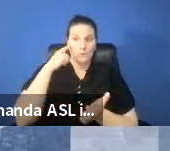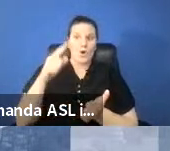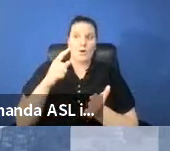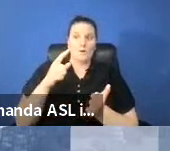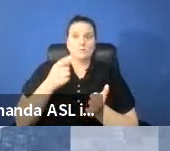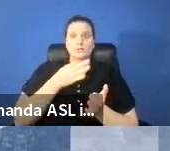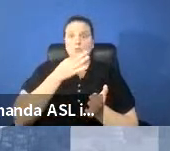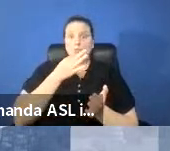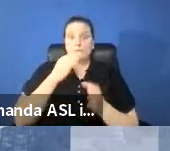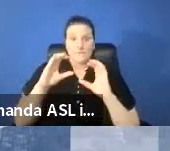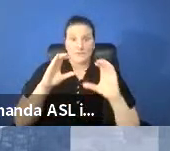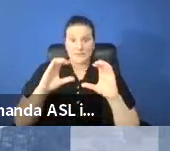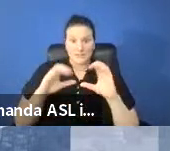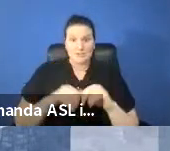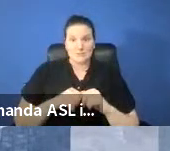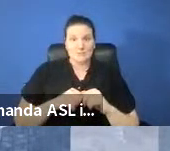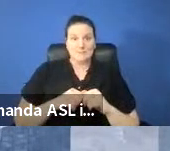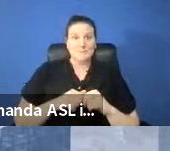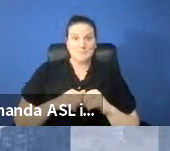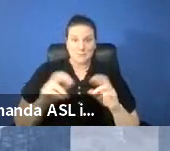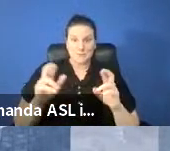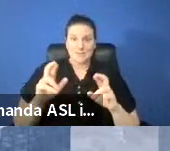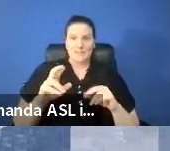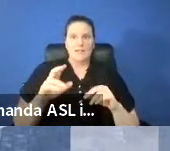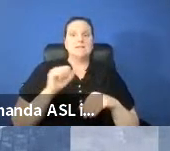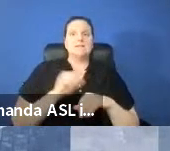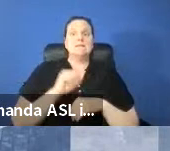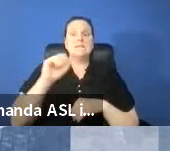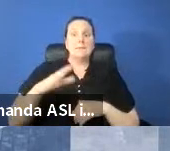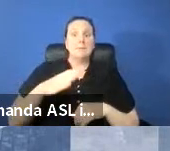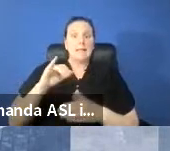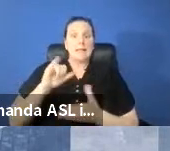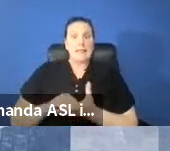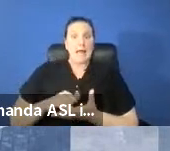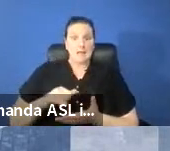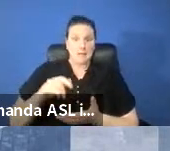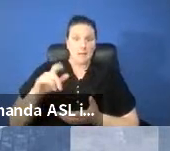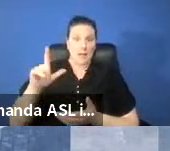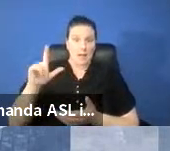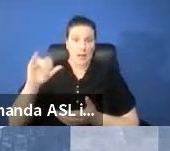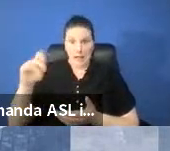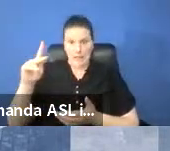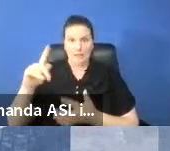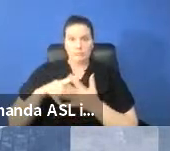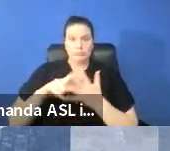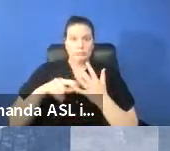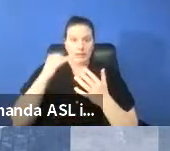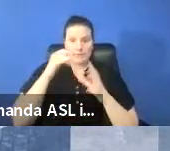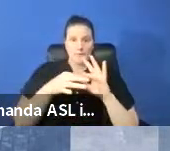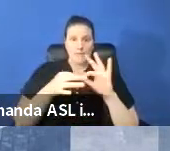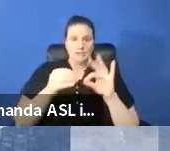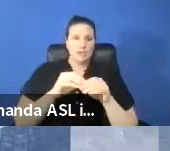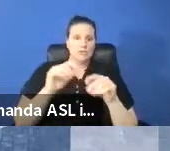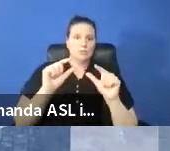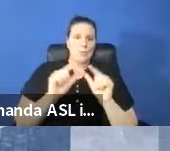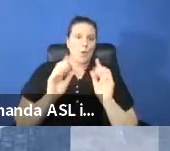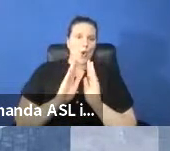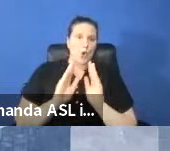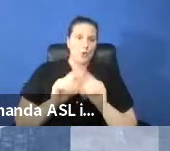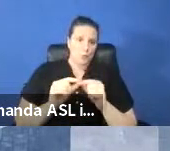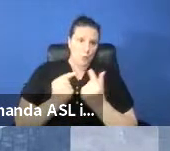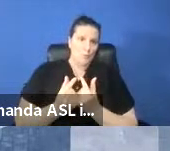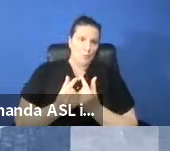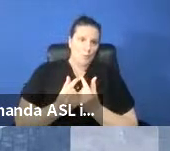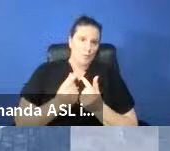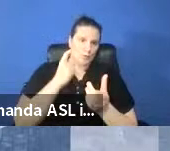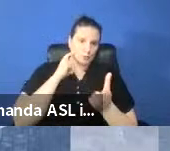conversation. So okay. If you can also, send me that stuff, but also if you mention it in the small groups, we'll make sure to note it